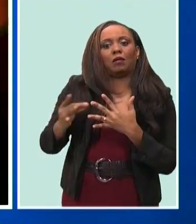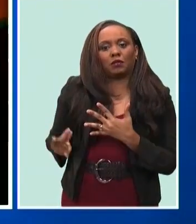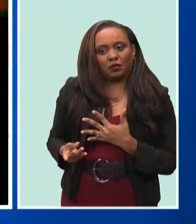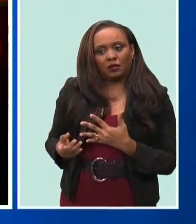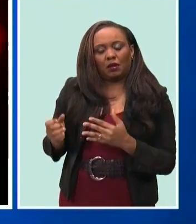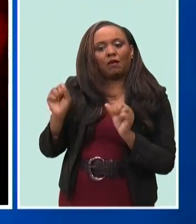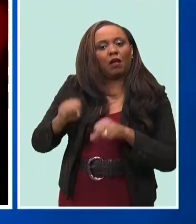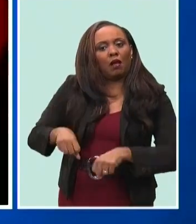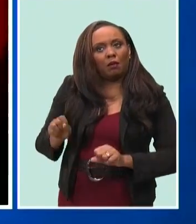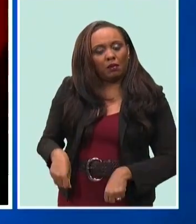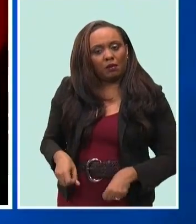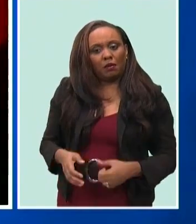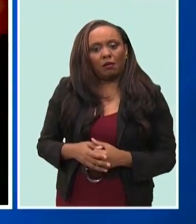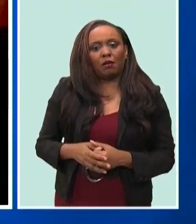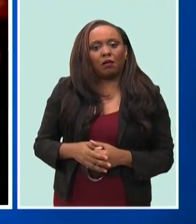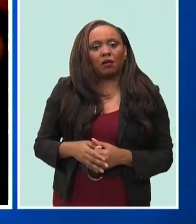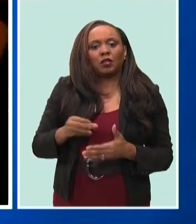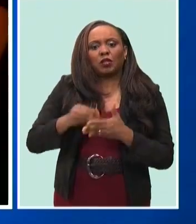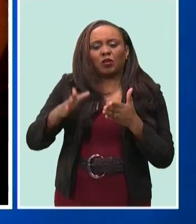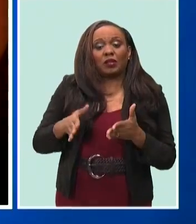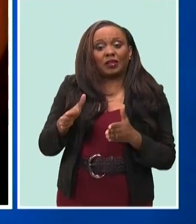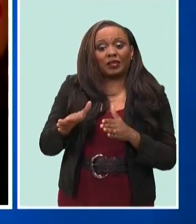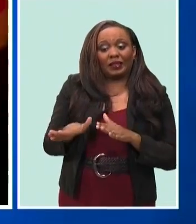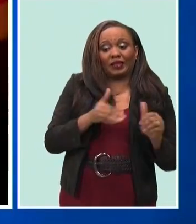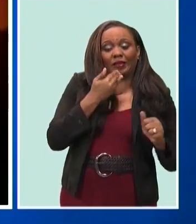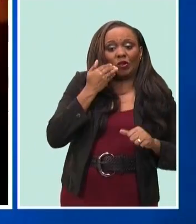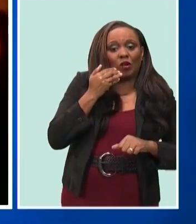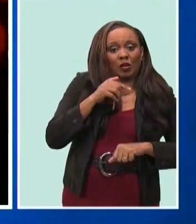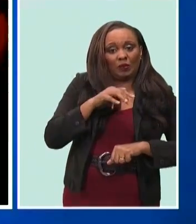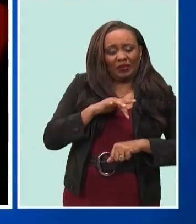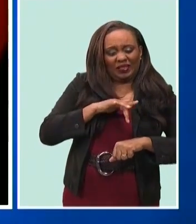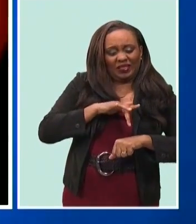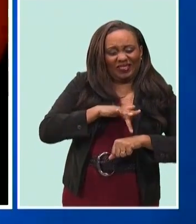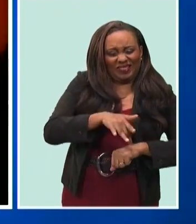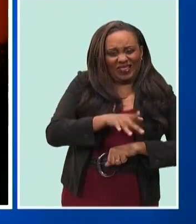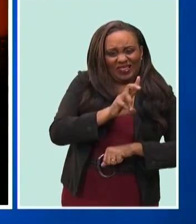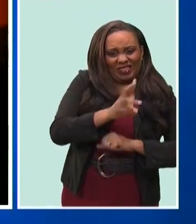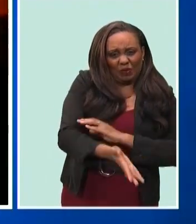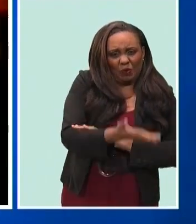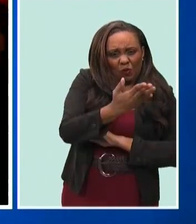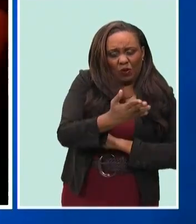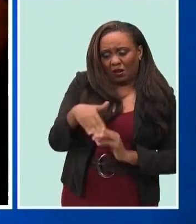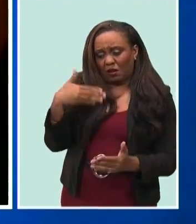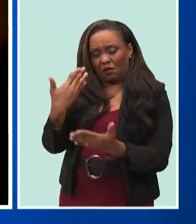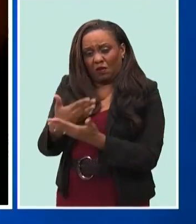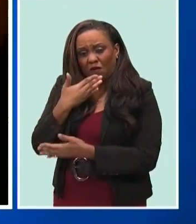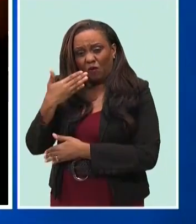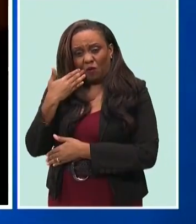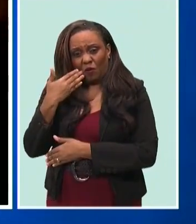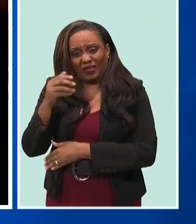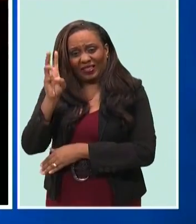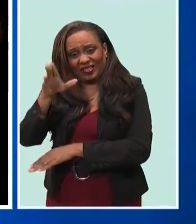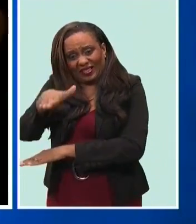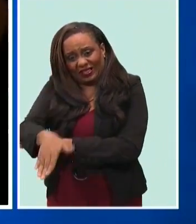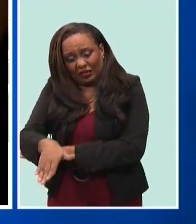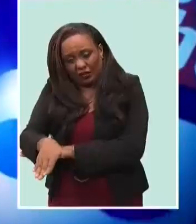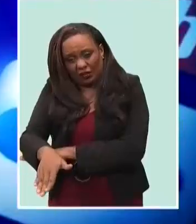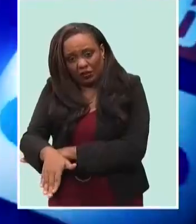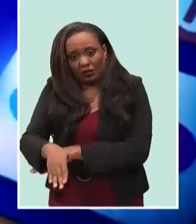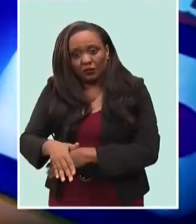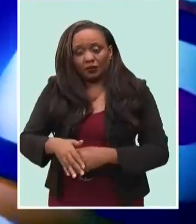available. She revealed that the student has to leave home as early as 6 a.m. and gets in around 6 p.m. as a